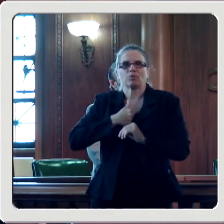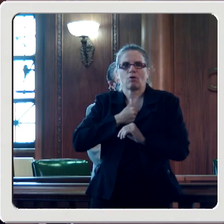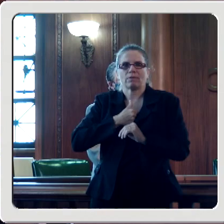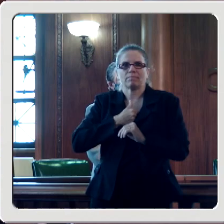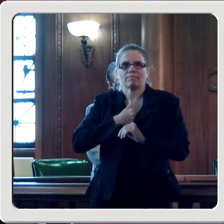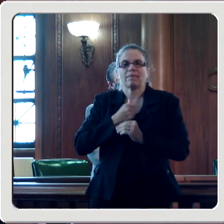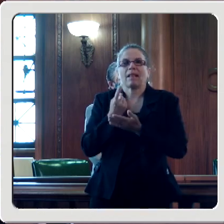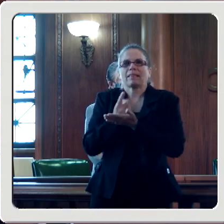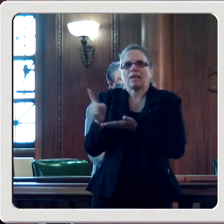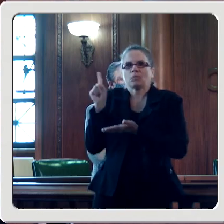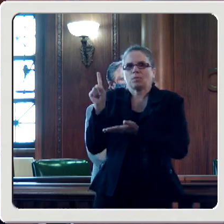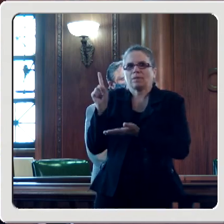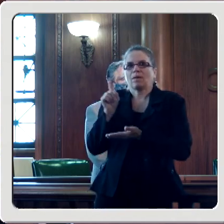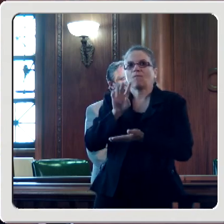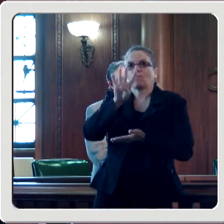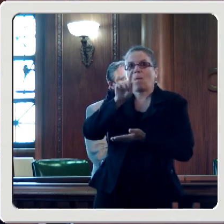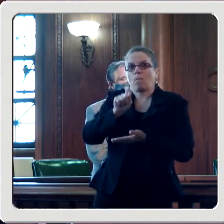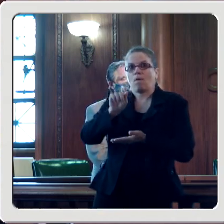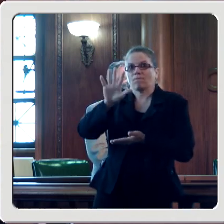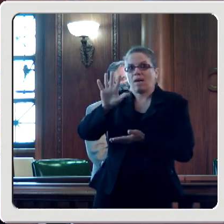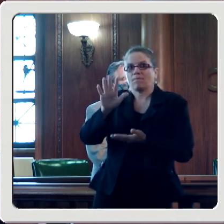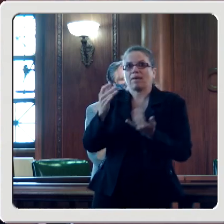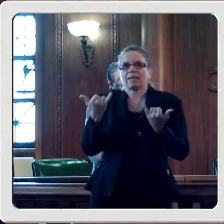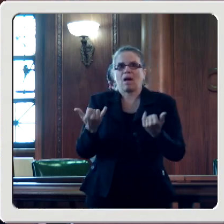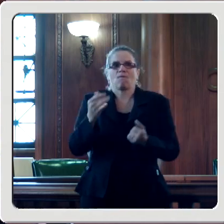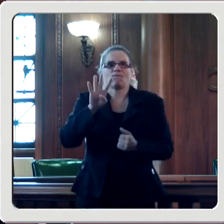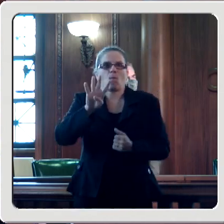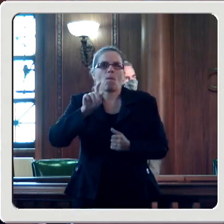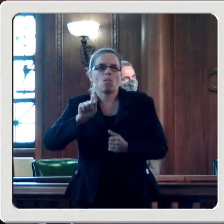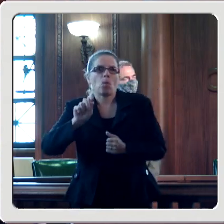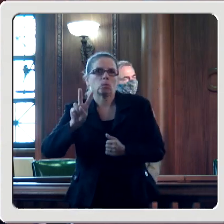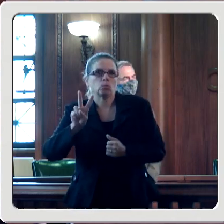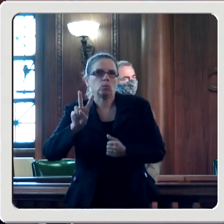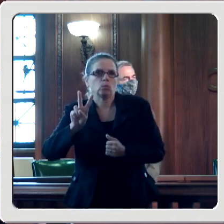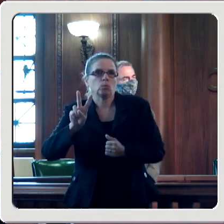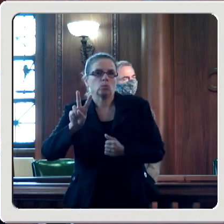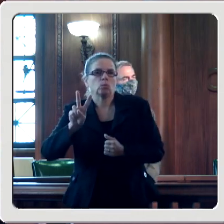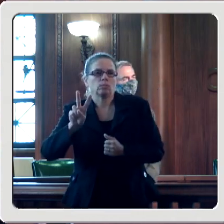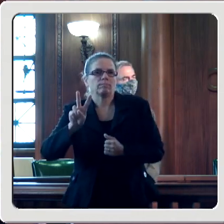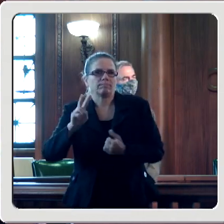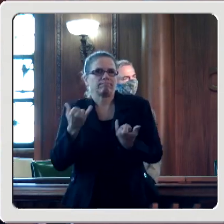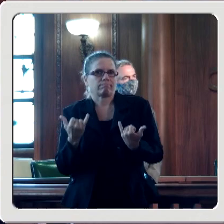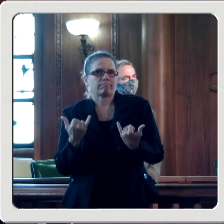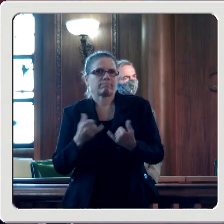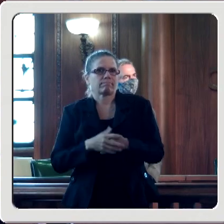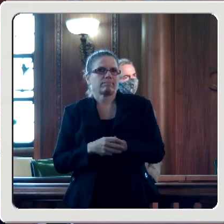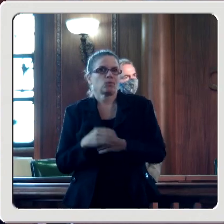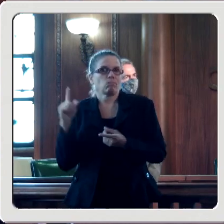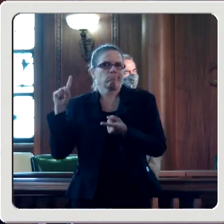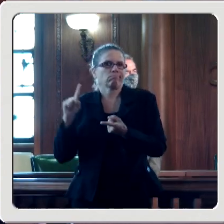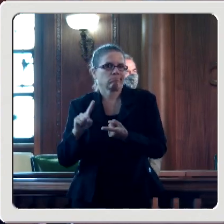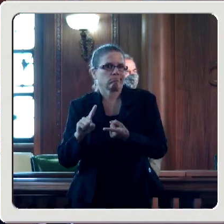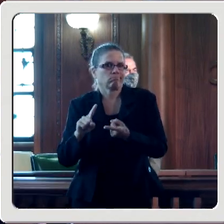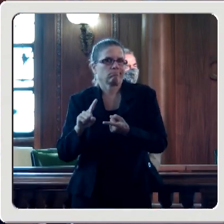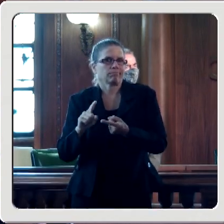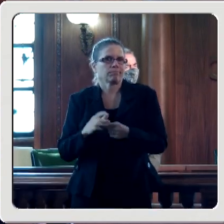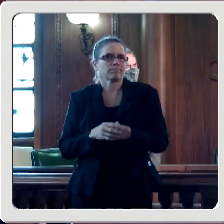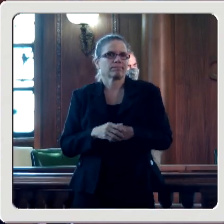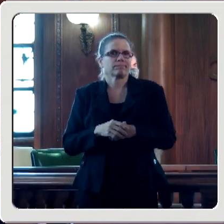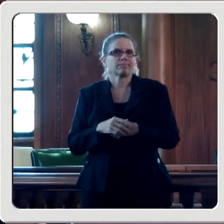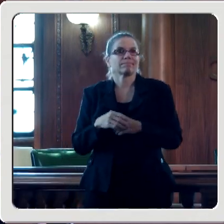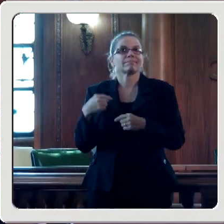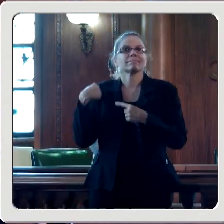per 100,000. So we have increased slightly. That is a 14-day